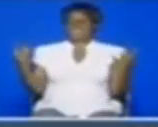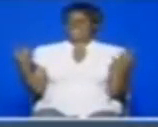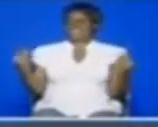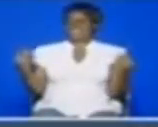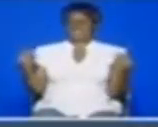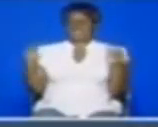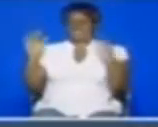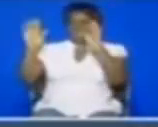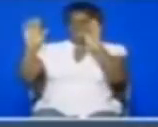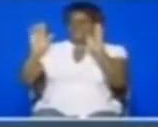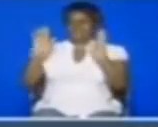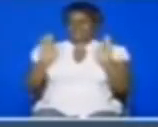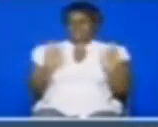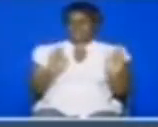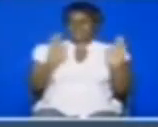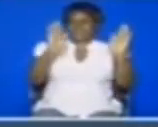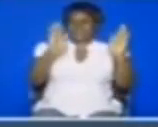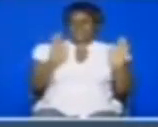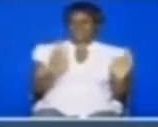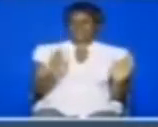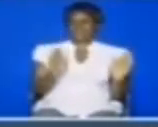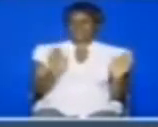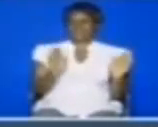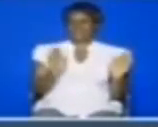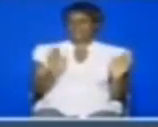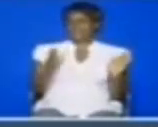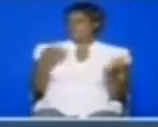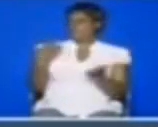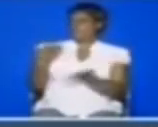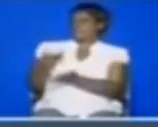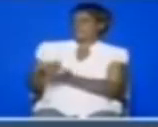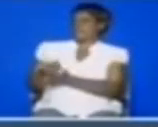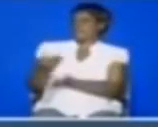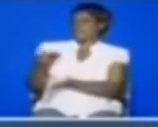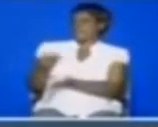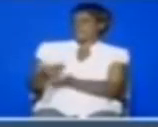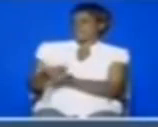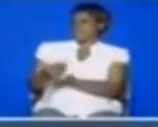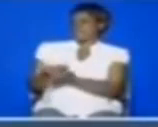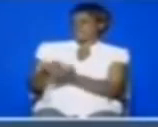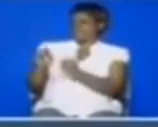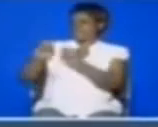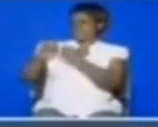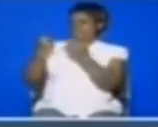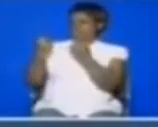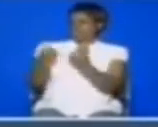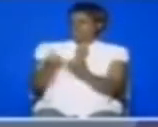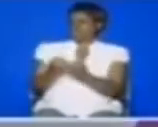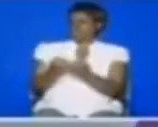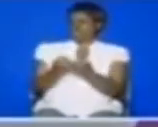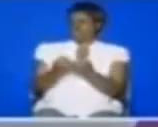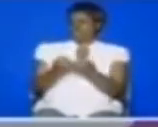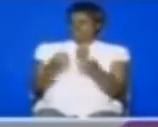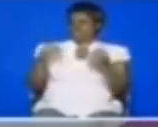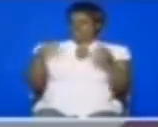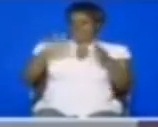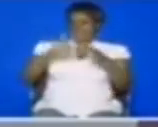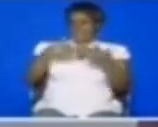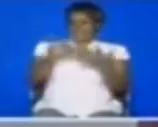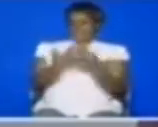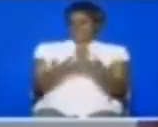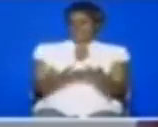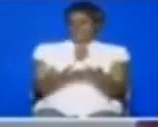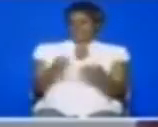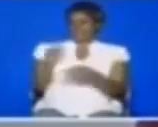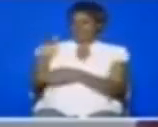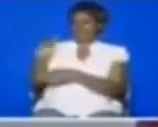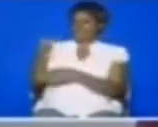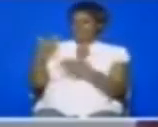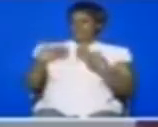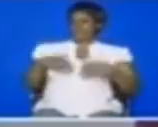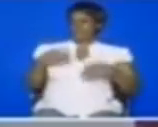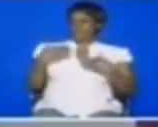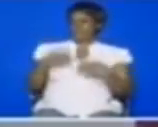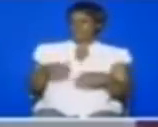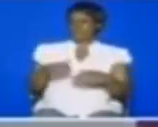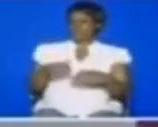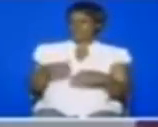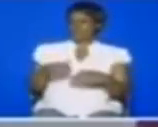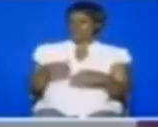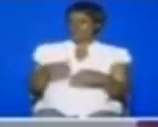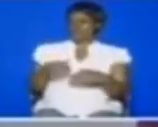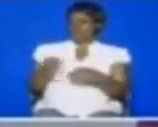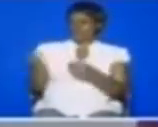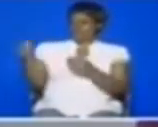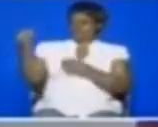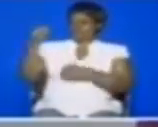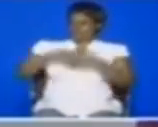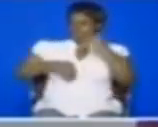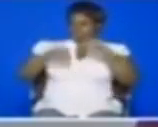easier to even campaign. Yeah. And talking about money, your social media right now on Twitter, you went out and, you know, you're asking people to actually sort of